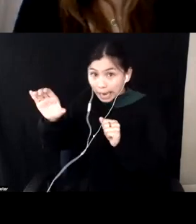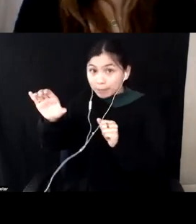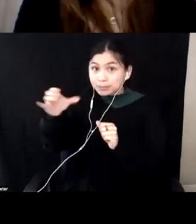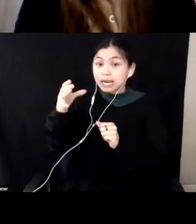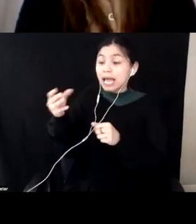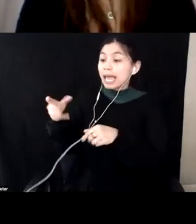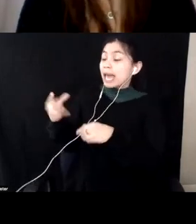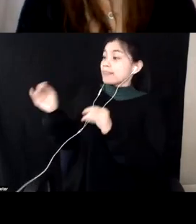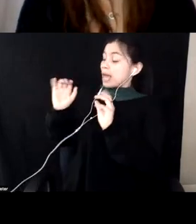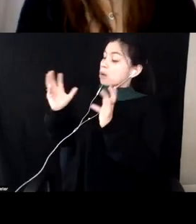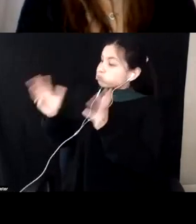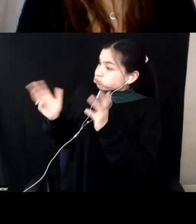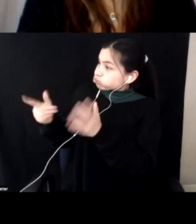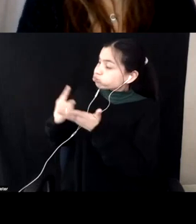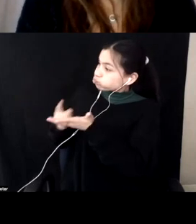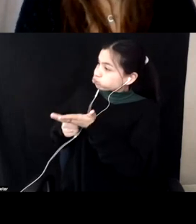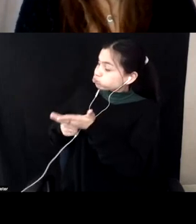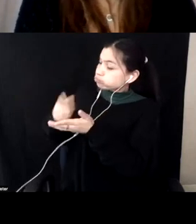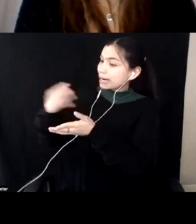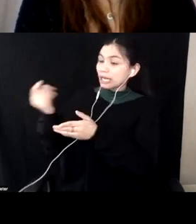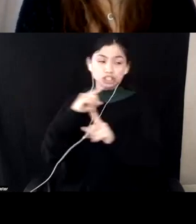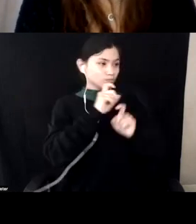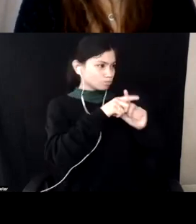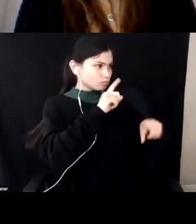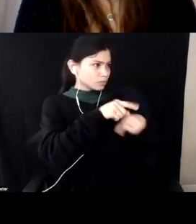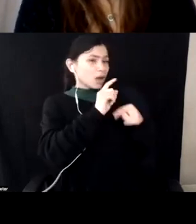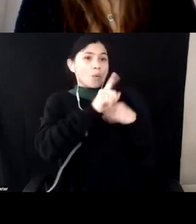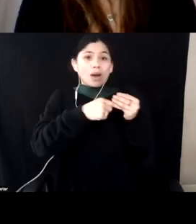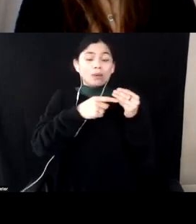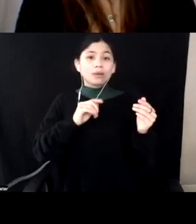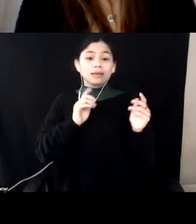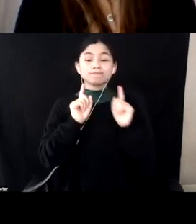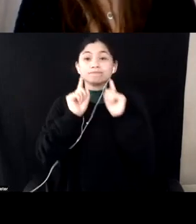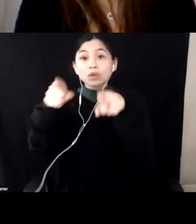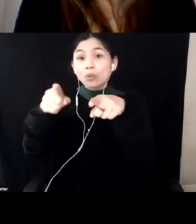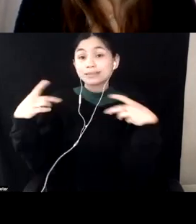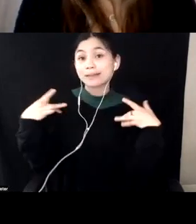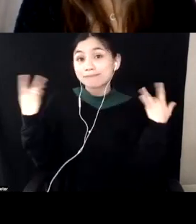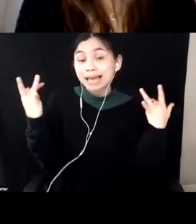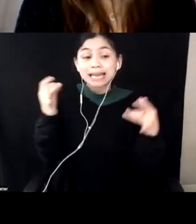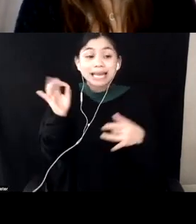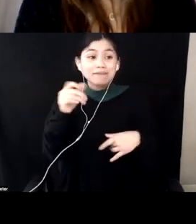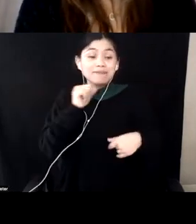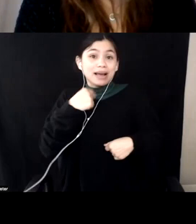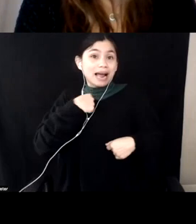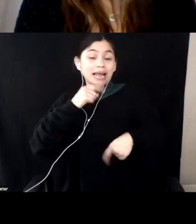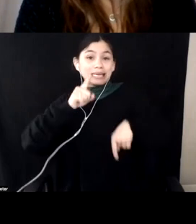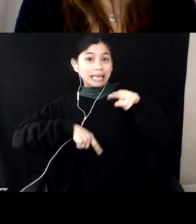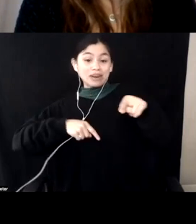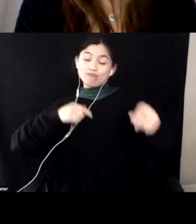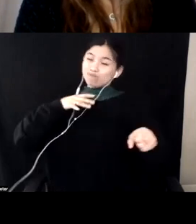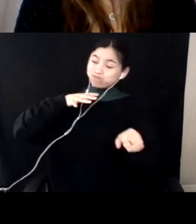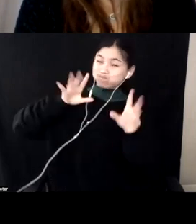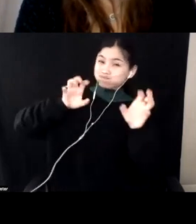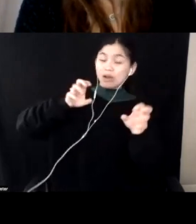ask me questions, and then we get to address it. So when she goes there, even if I maybe cannot fully interpret